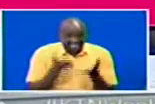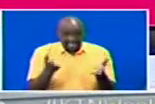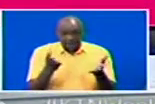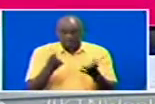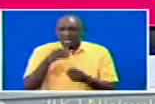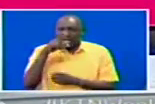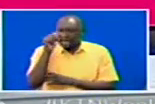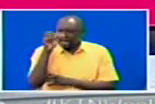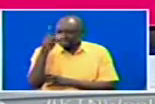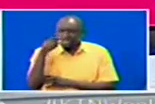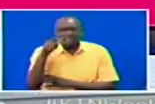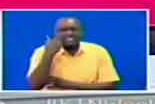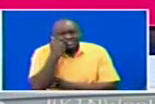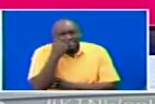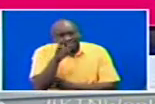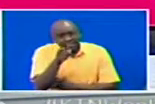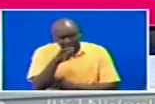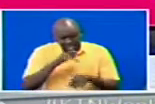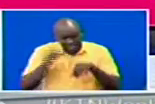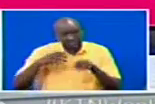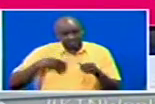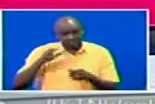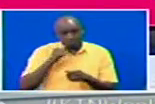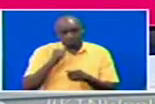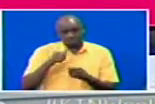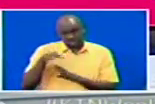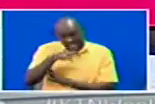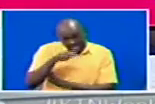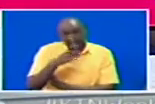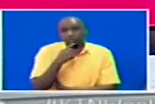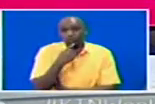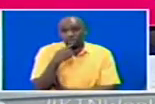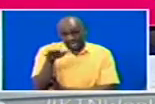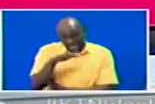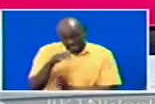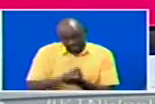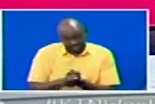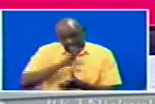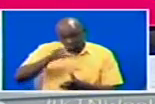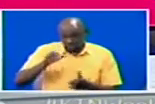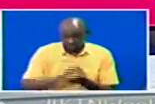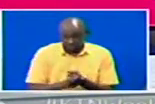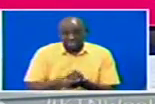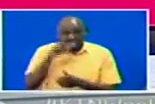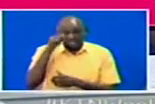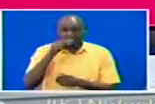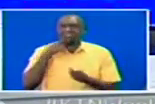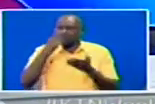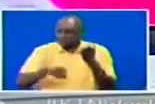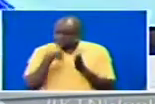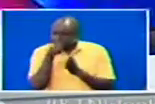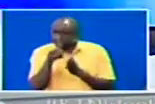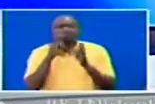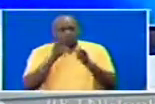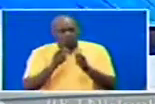Kalazar is one of the diseases that continue to affect the residents of Namurputh village in Turkana County. KTN has reported before on